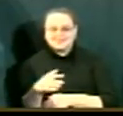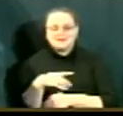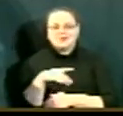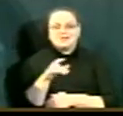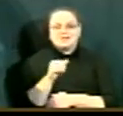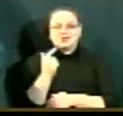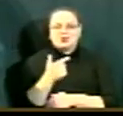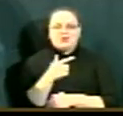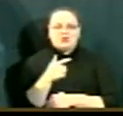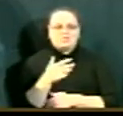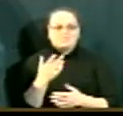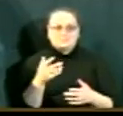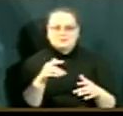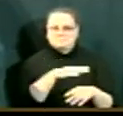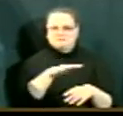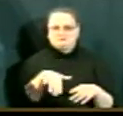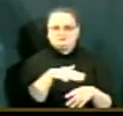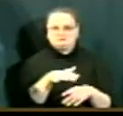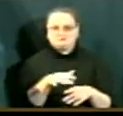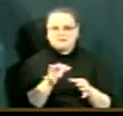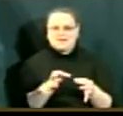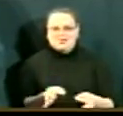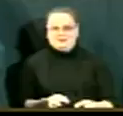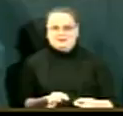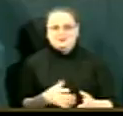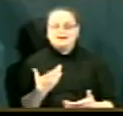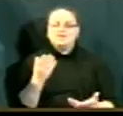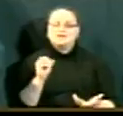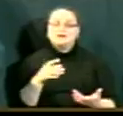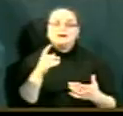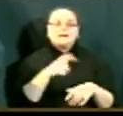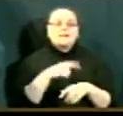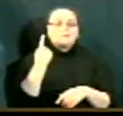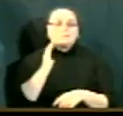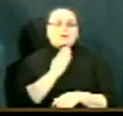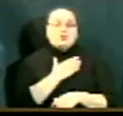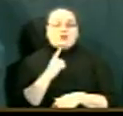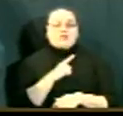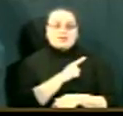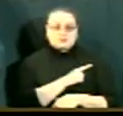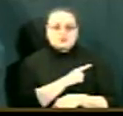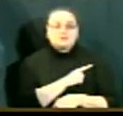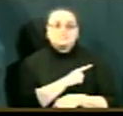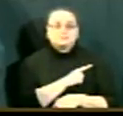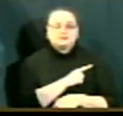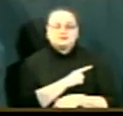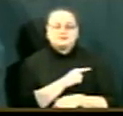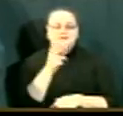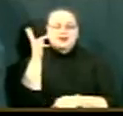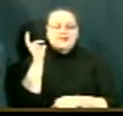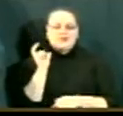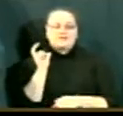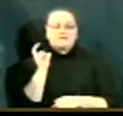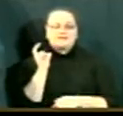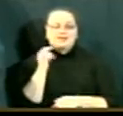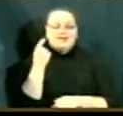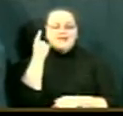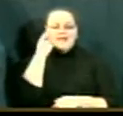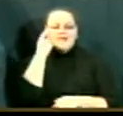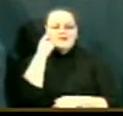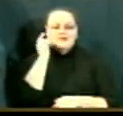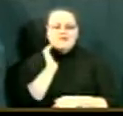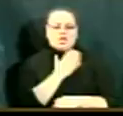of its premises. So it's time for our legislature to hear it. I think